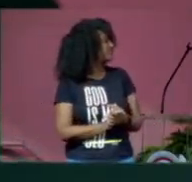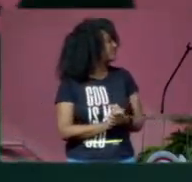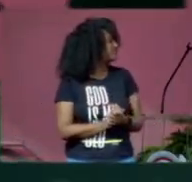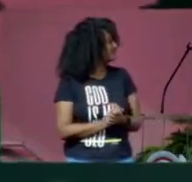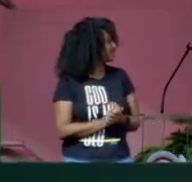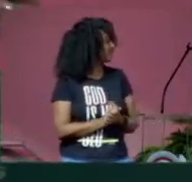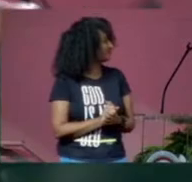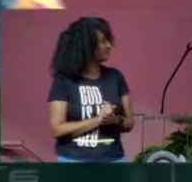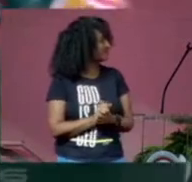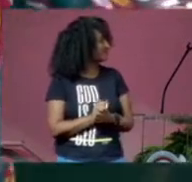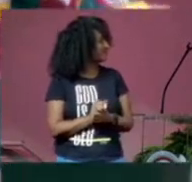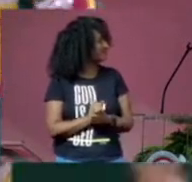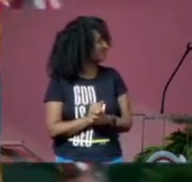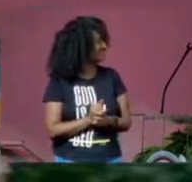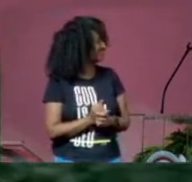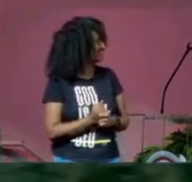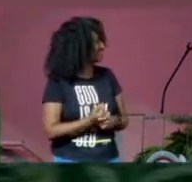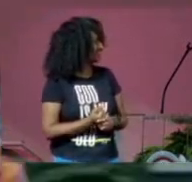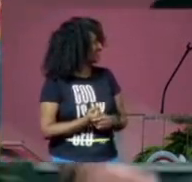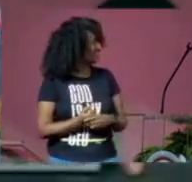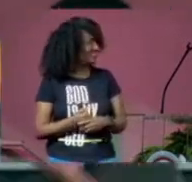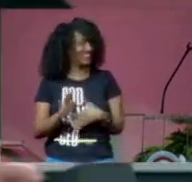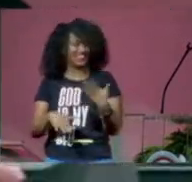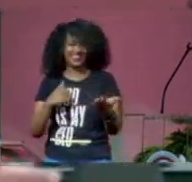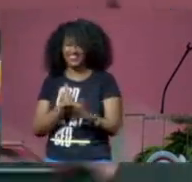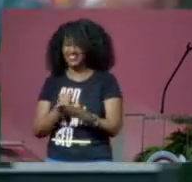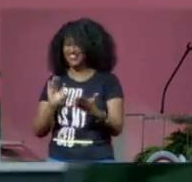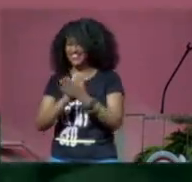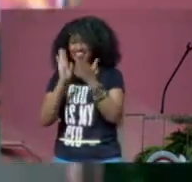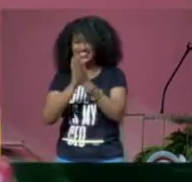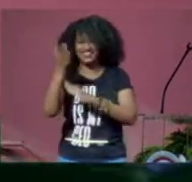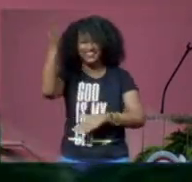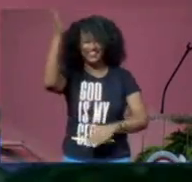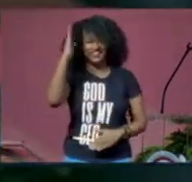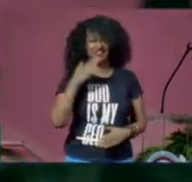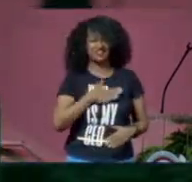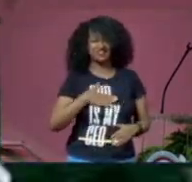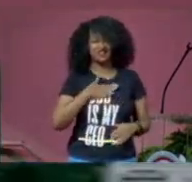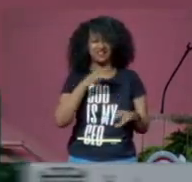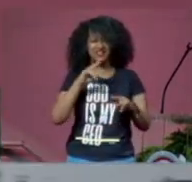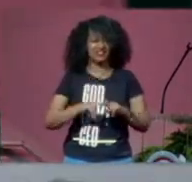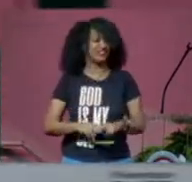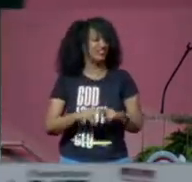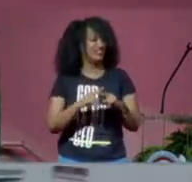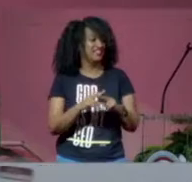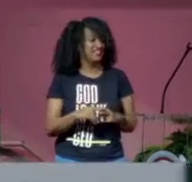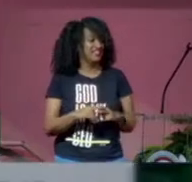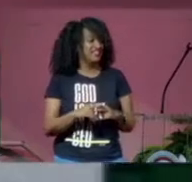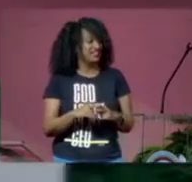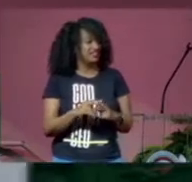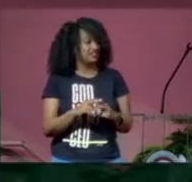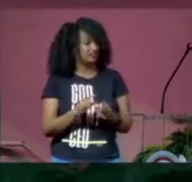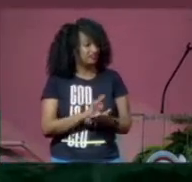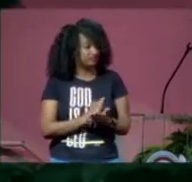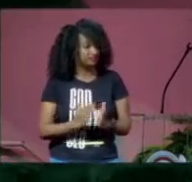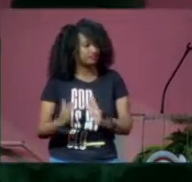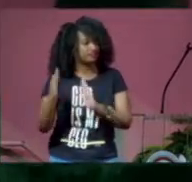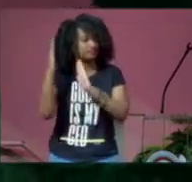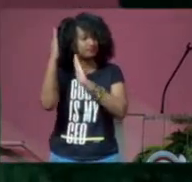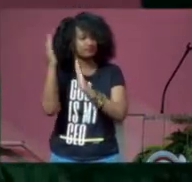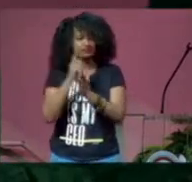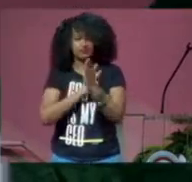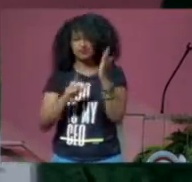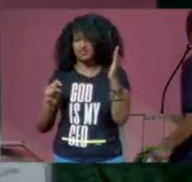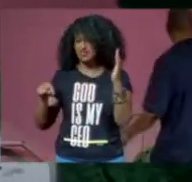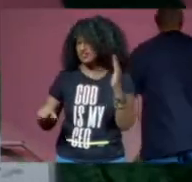Can someone grab that podium for me real quick? Amen. Praise God. I want to go ahead and be seated in the presence of the Lord. This is indeed the day